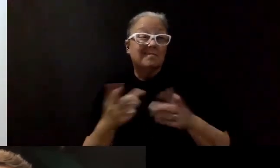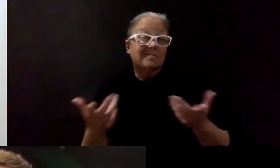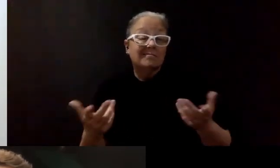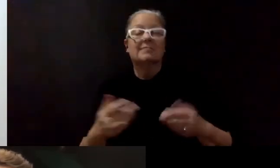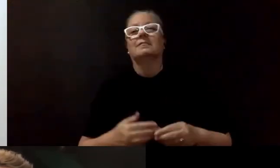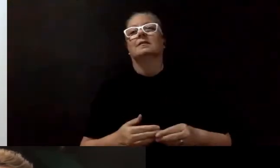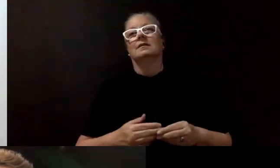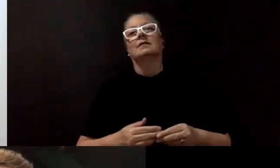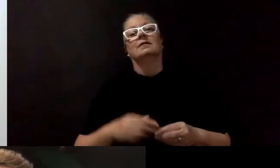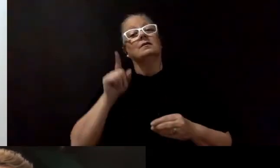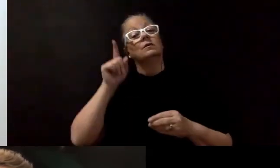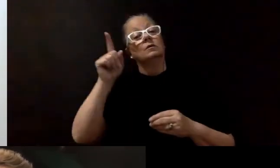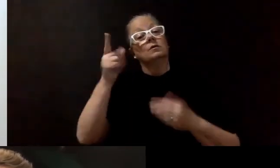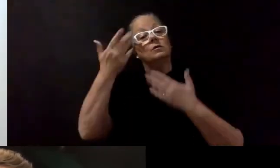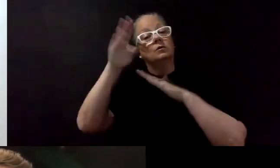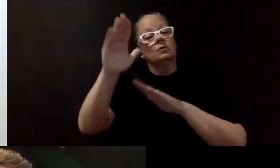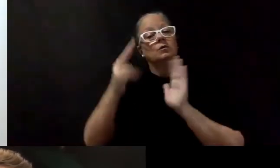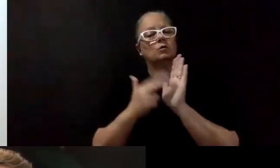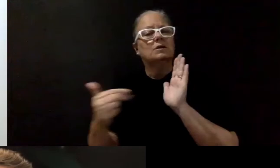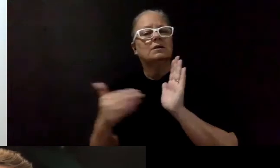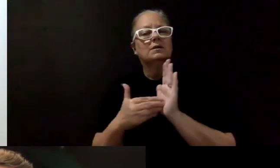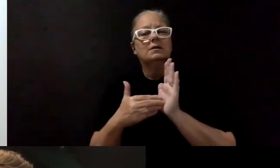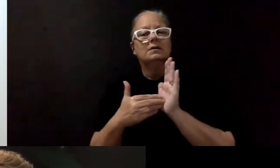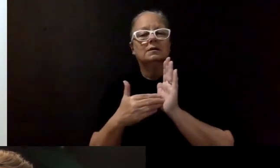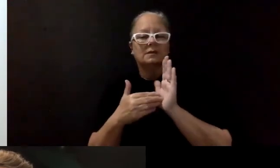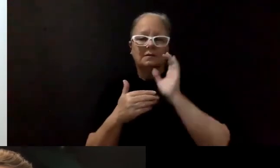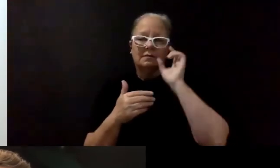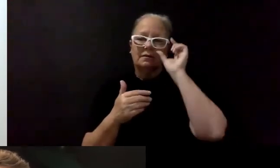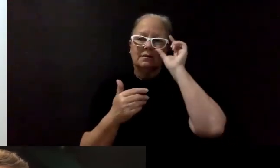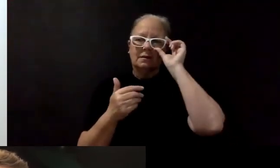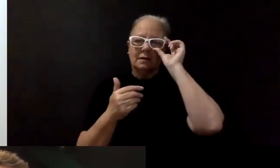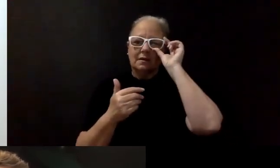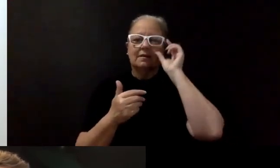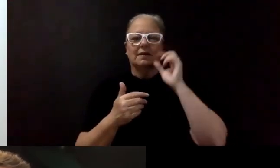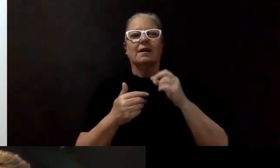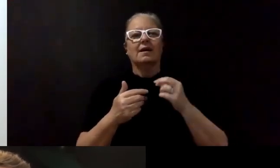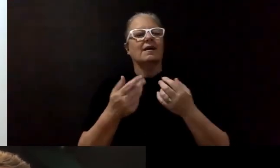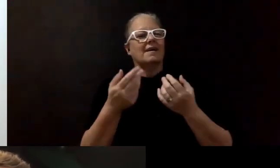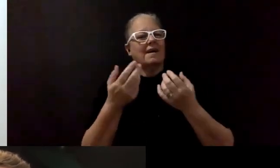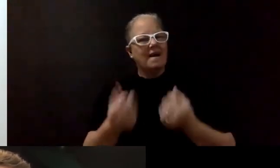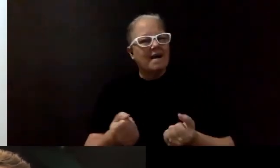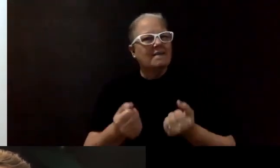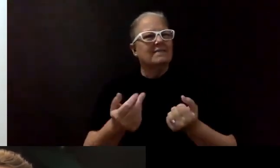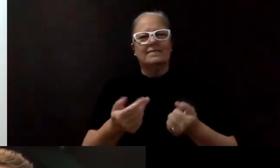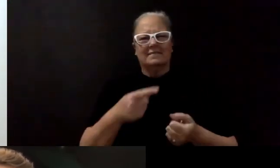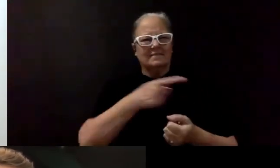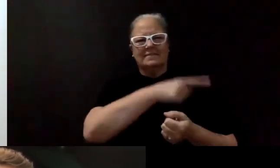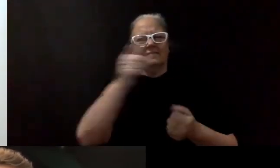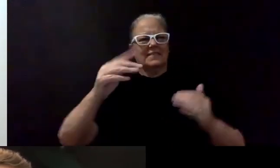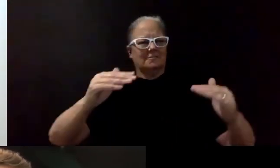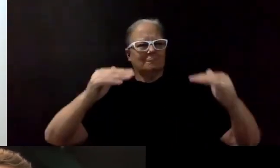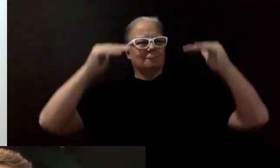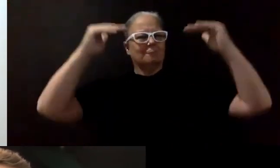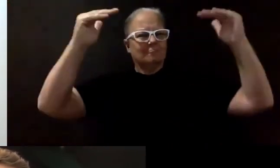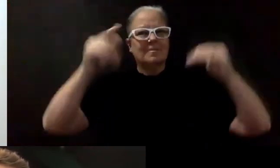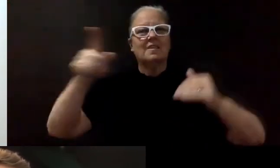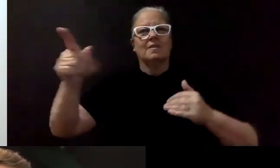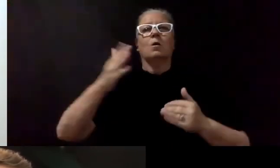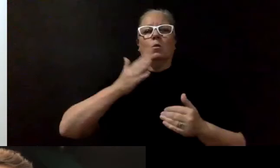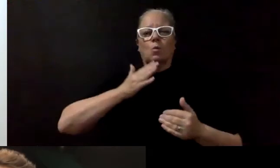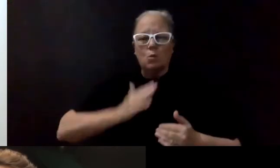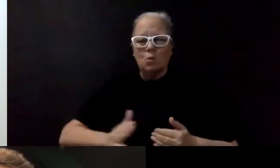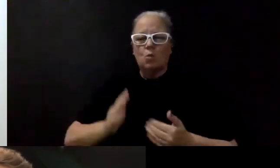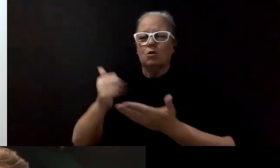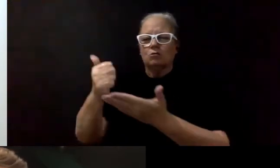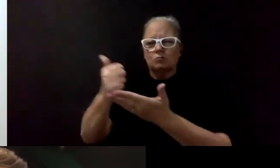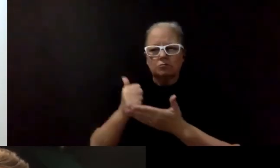in New Zealand especially is that there's so many established professionals that are willing to give back because they know how,